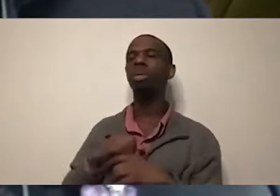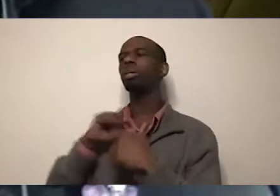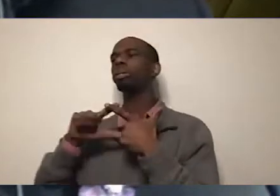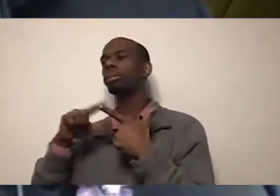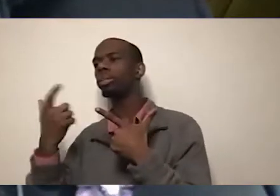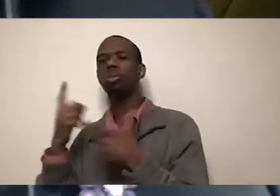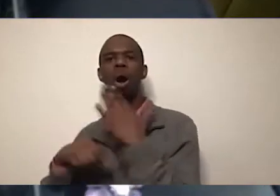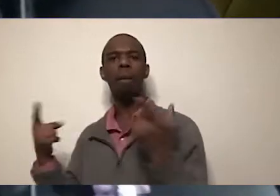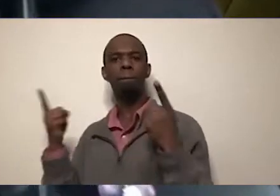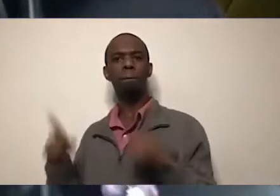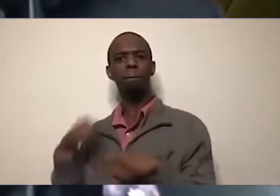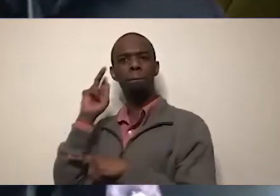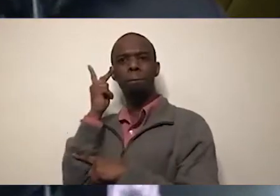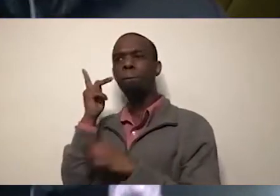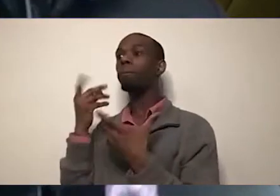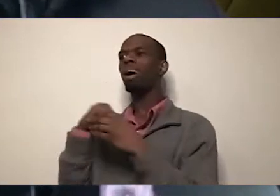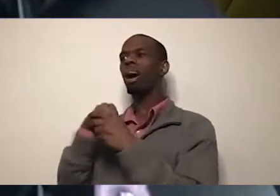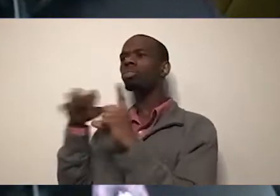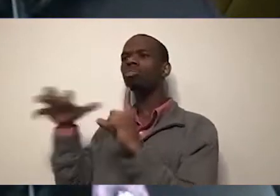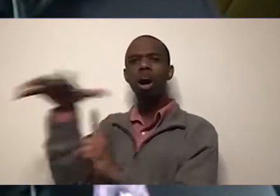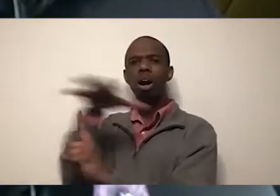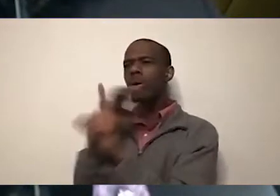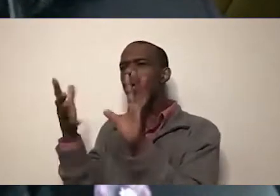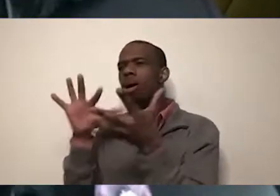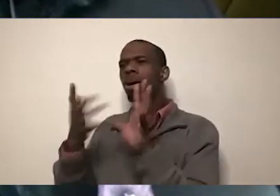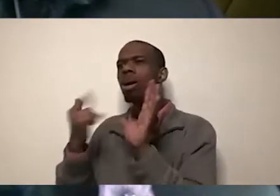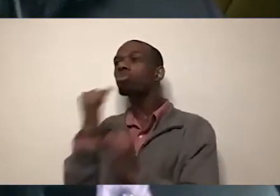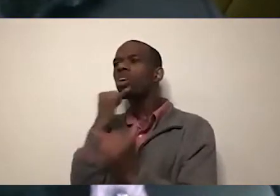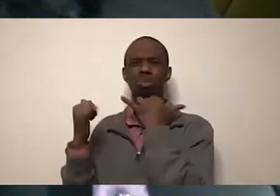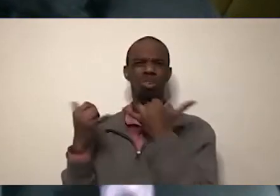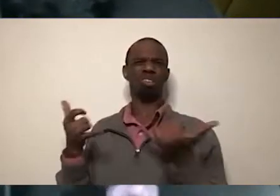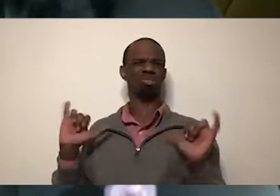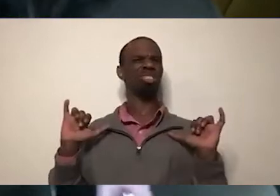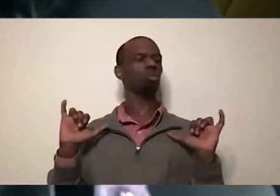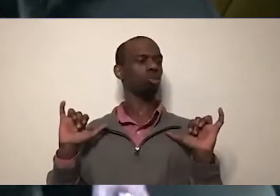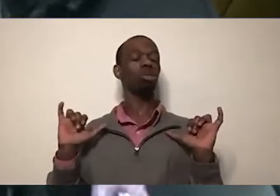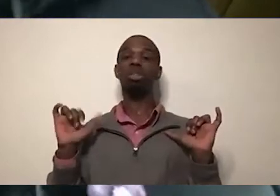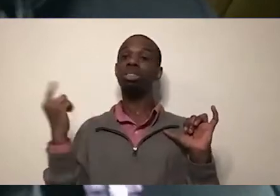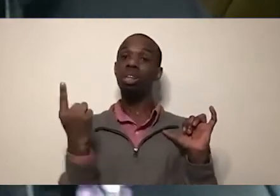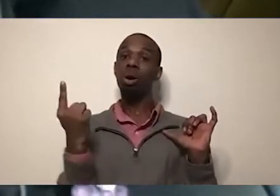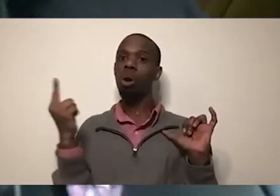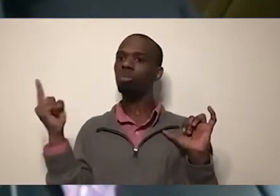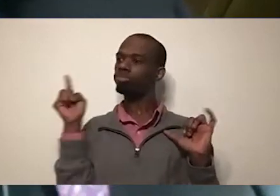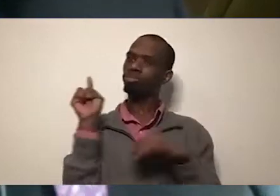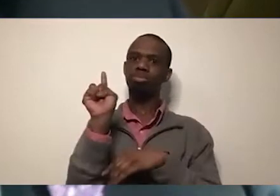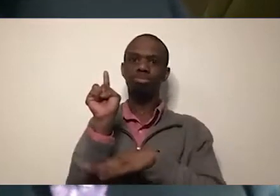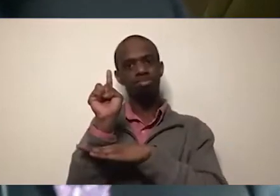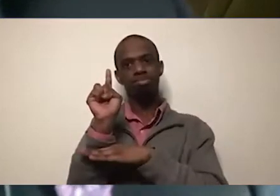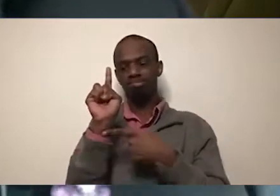that we talk about things that are not terribly comfortable to talk about as factors for science, like everything else in American